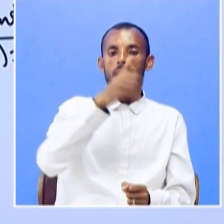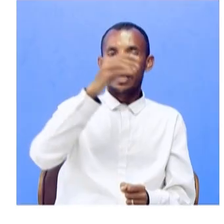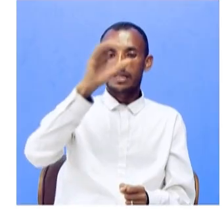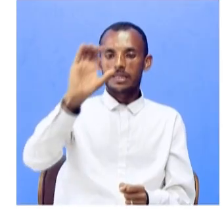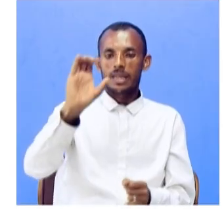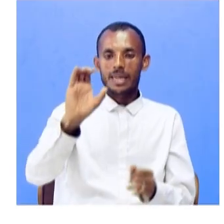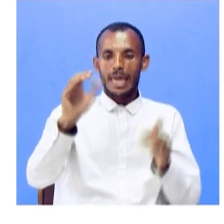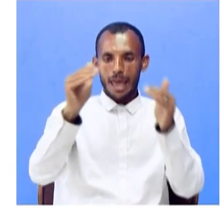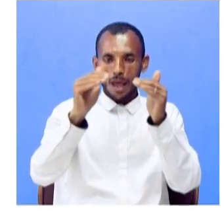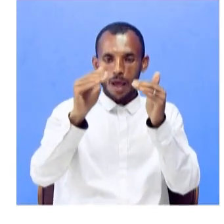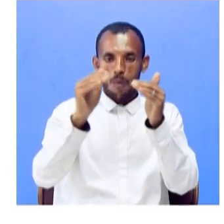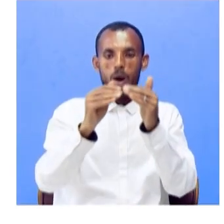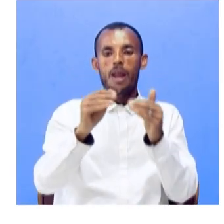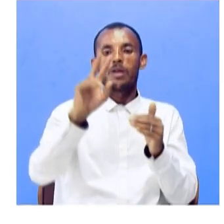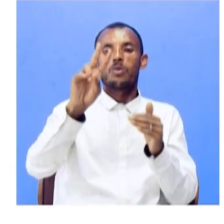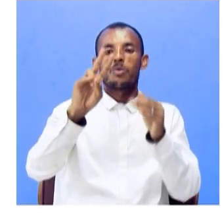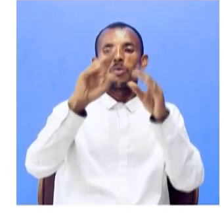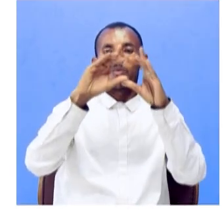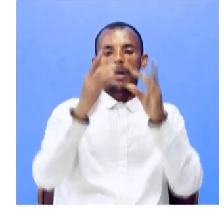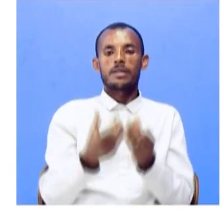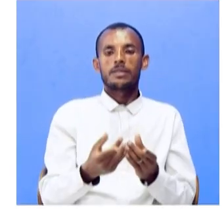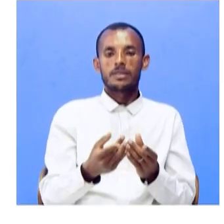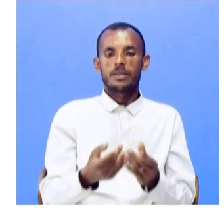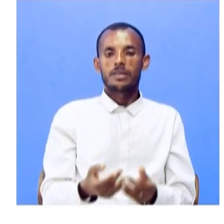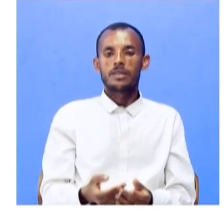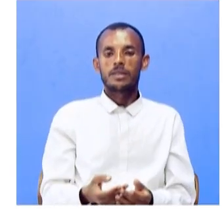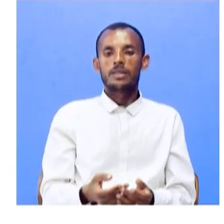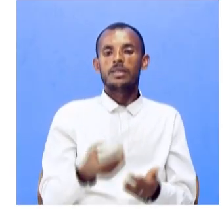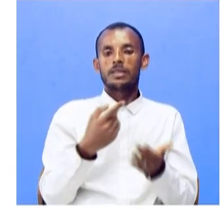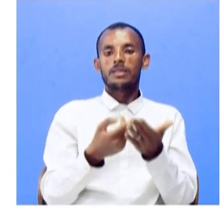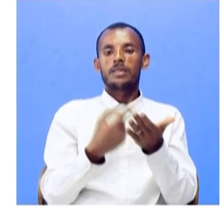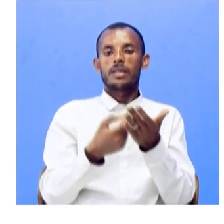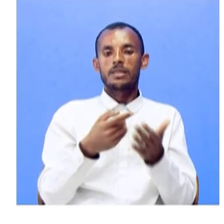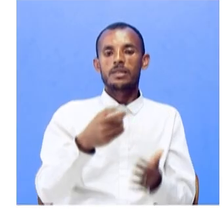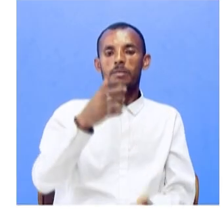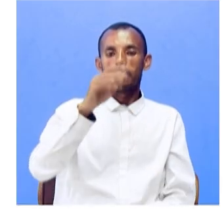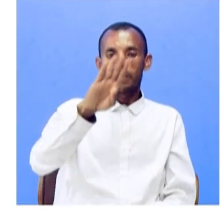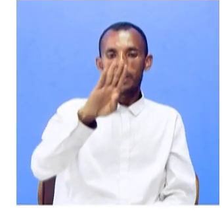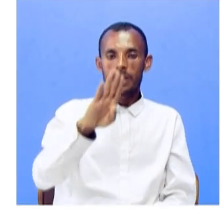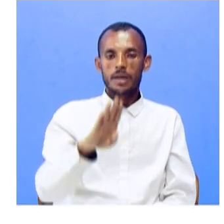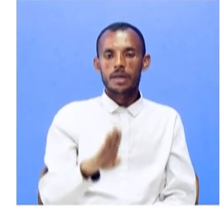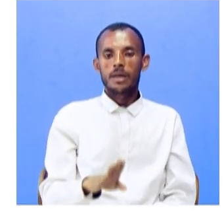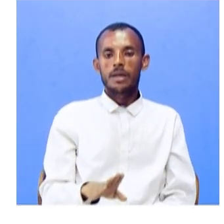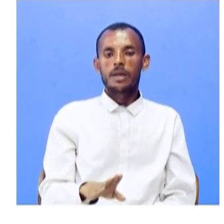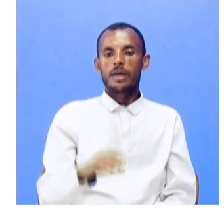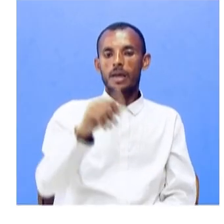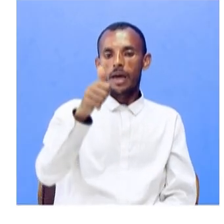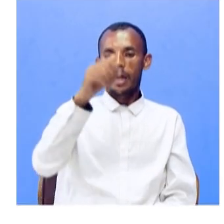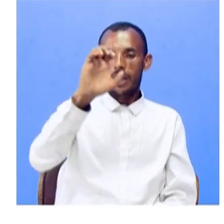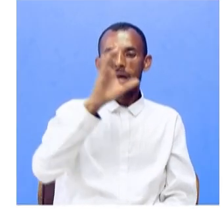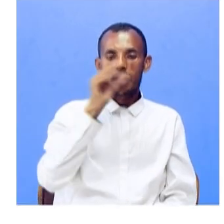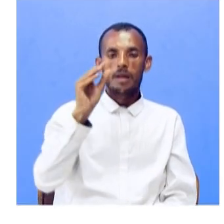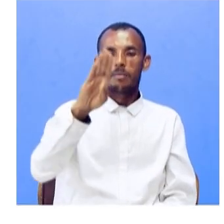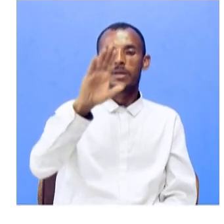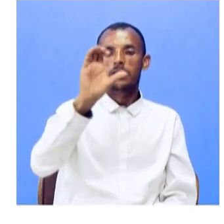parts. That means this length and this length. Let's assume this point is E. So AE and EC